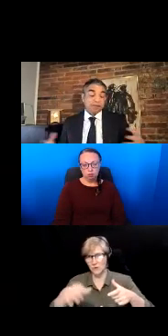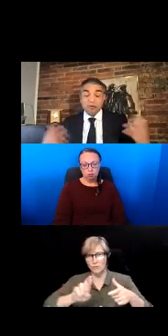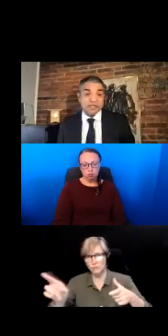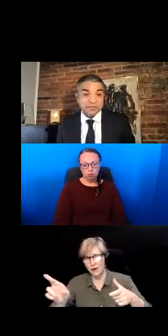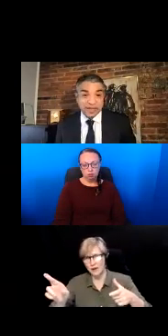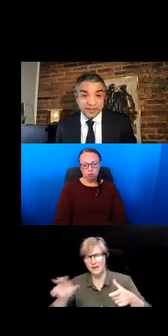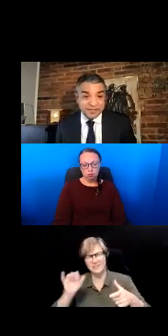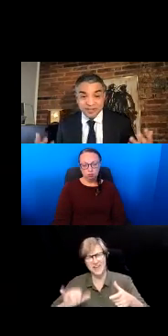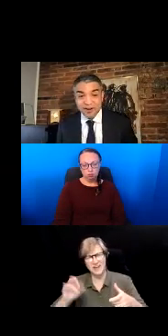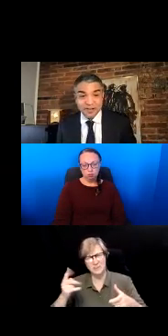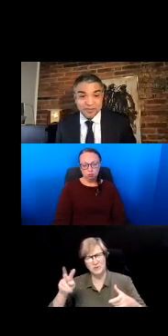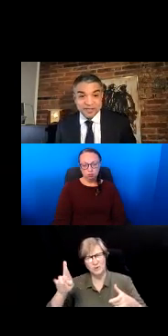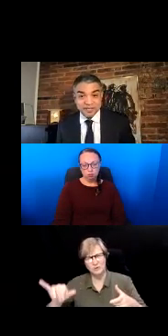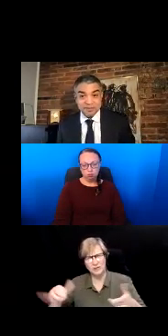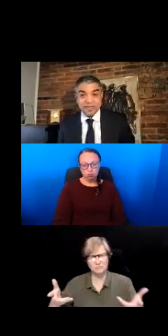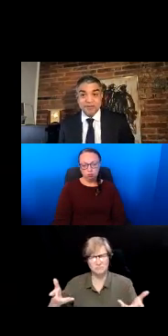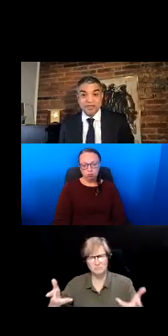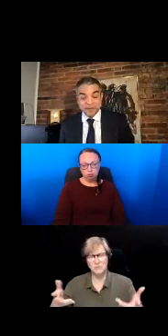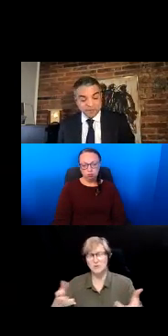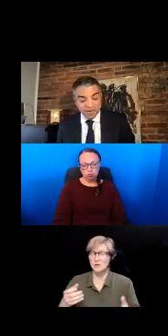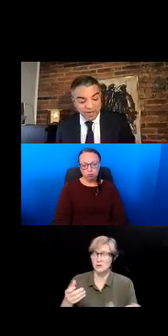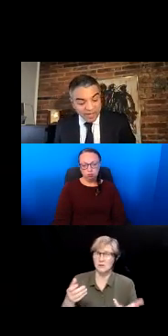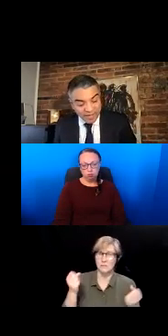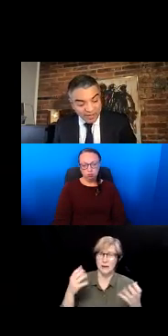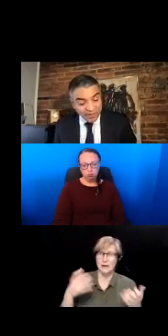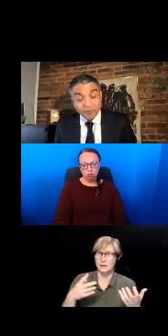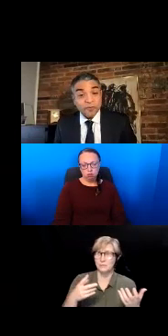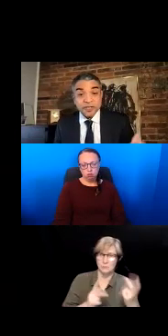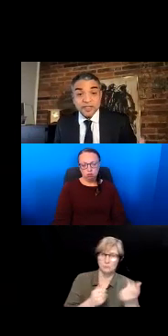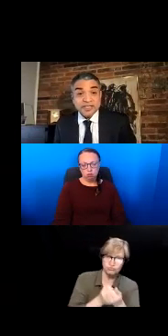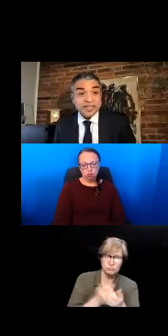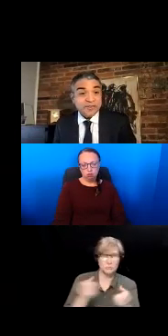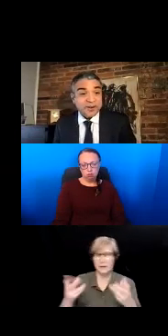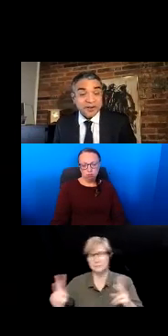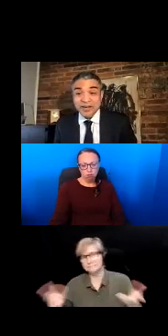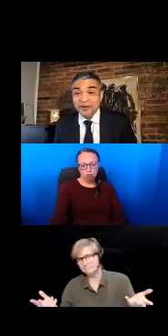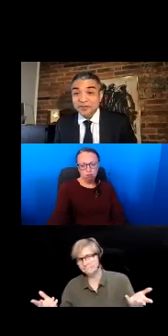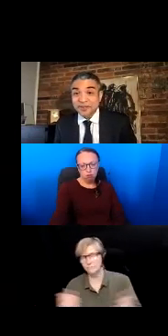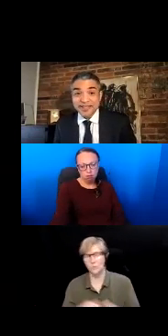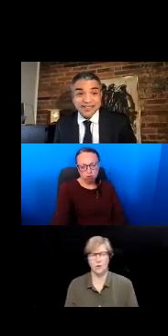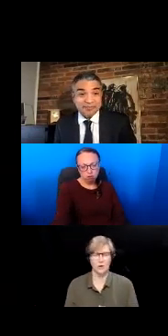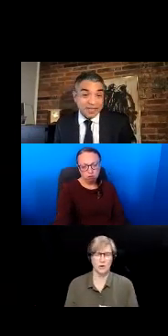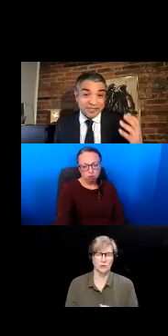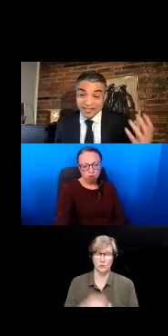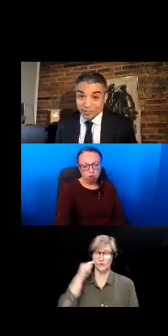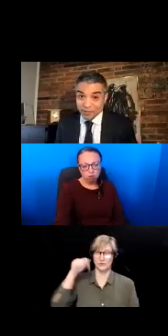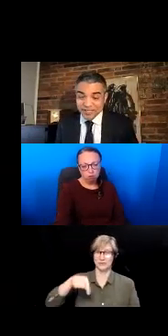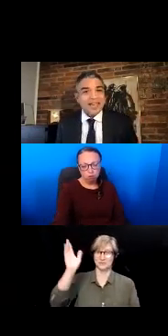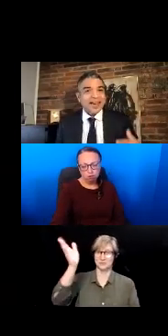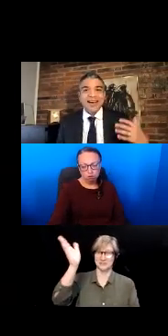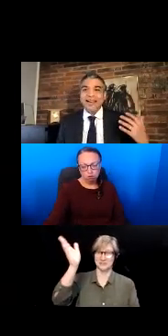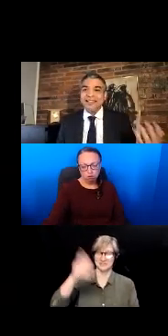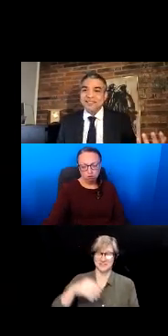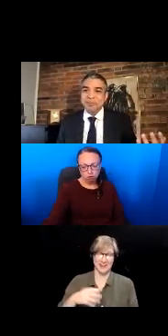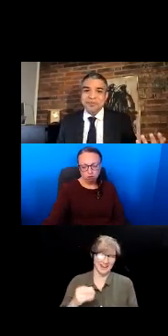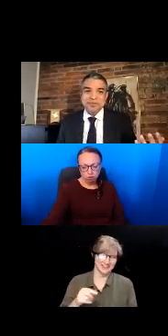number of points of evidence and arguments that can be made about this. For the sake of our narrative, and I think because it's interesting,